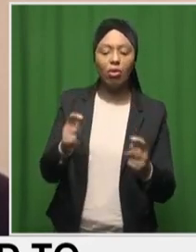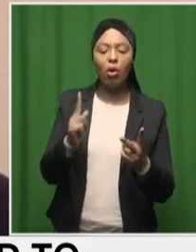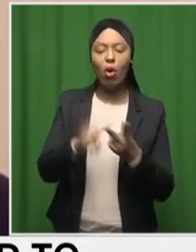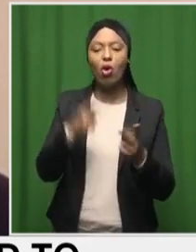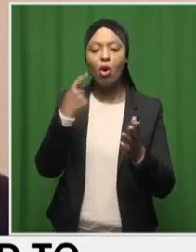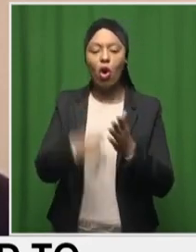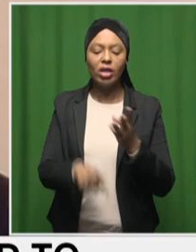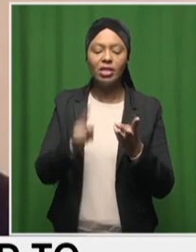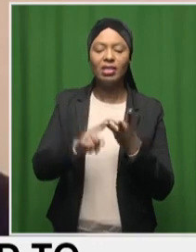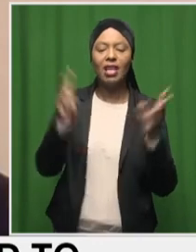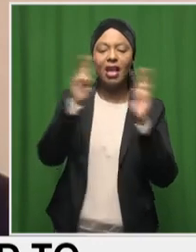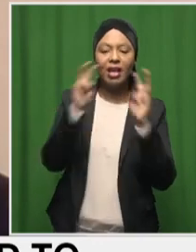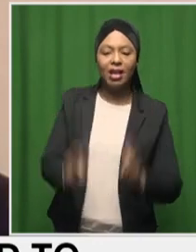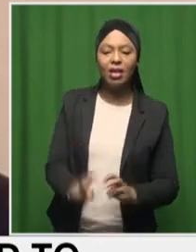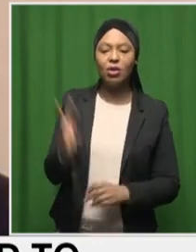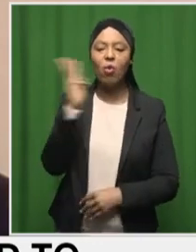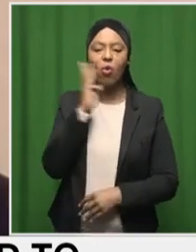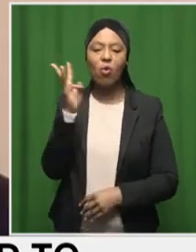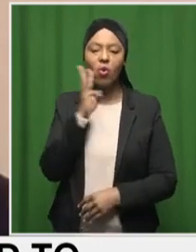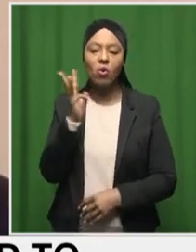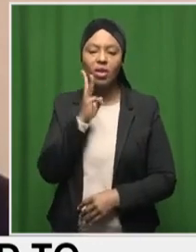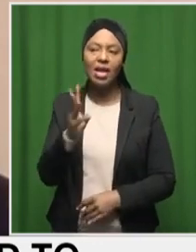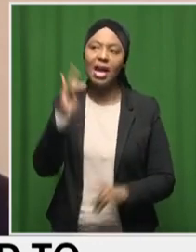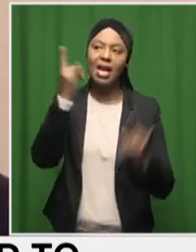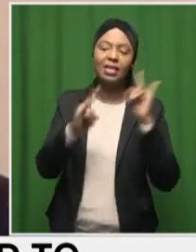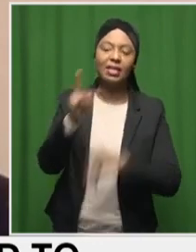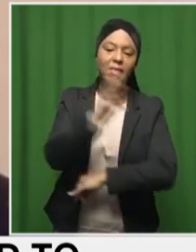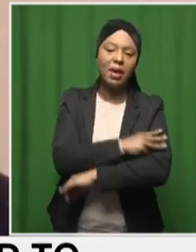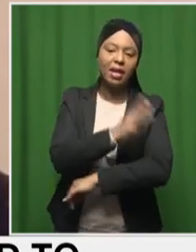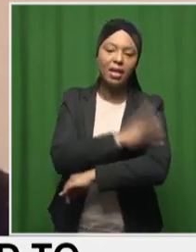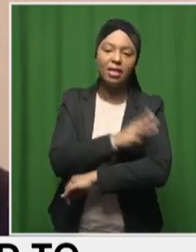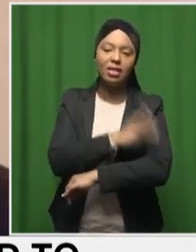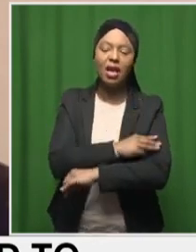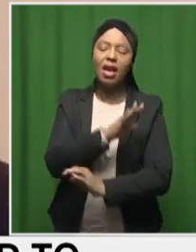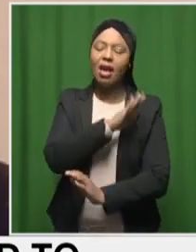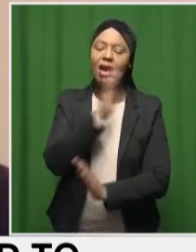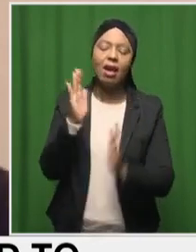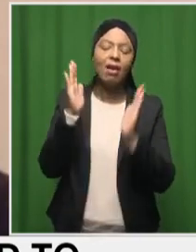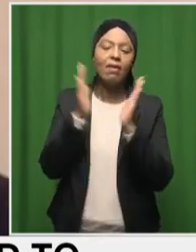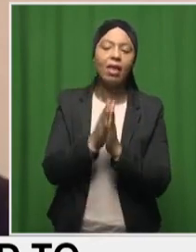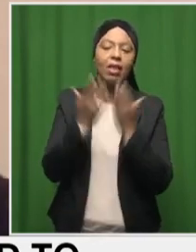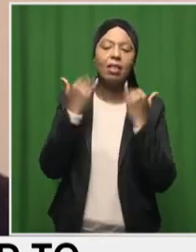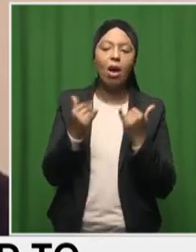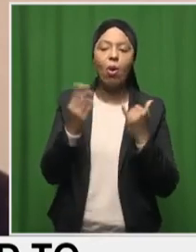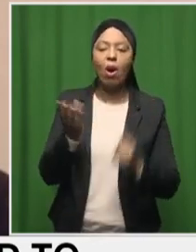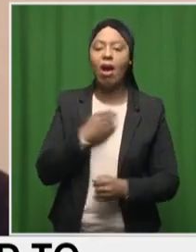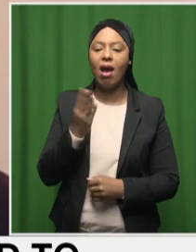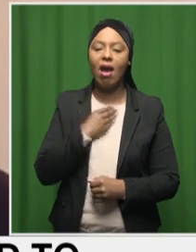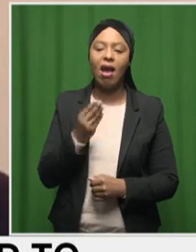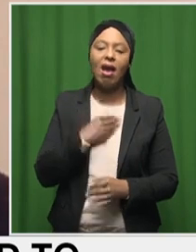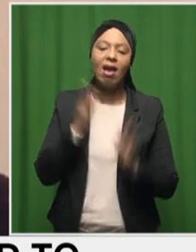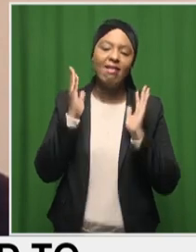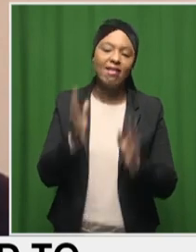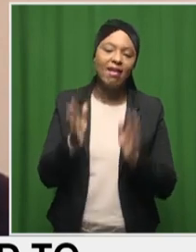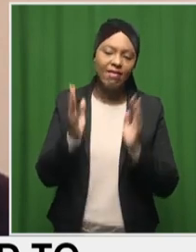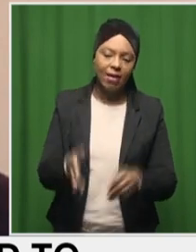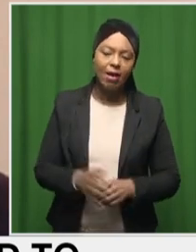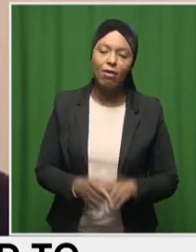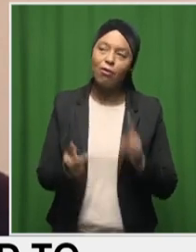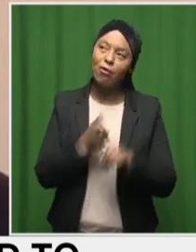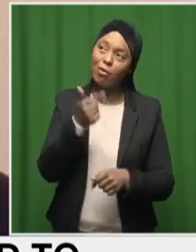be it energy, be it water, be it city management, have been completely undermined from the top of the